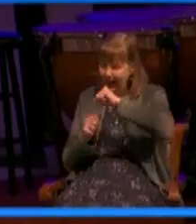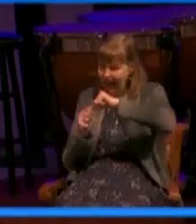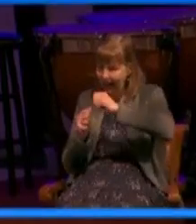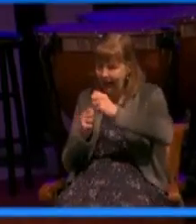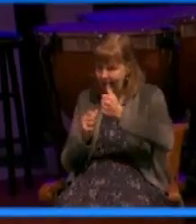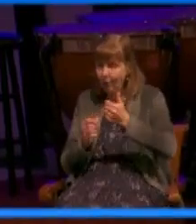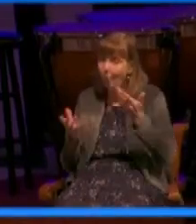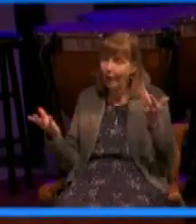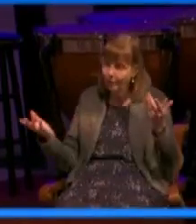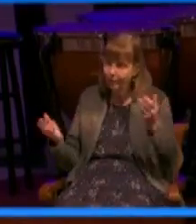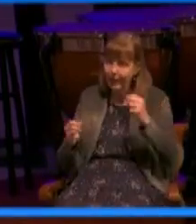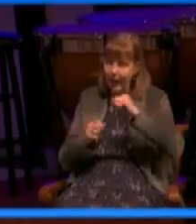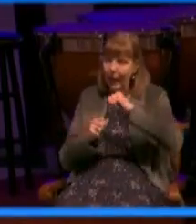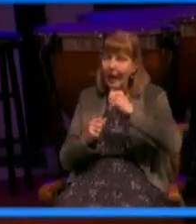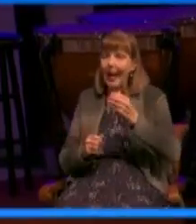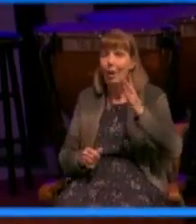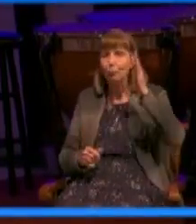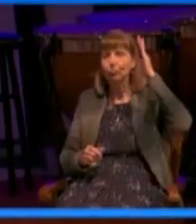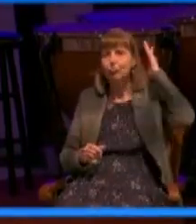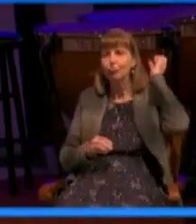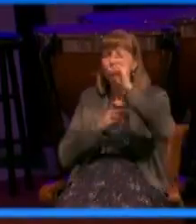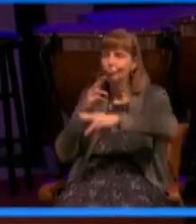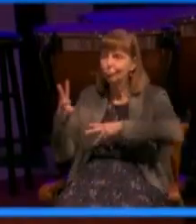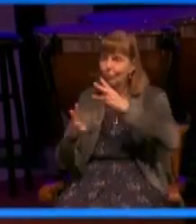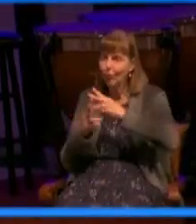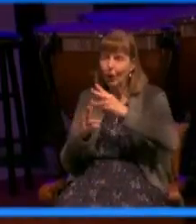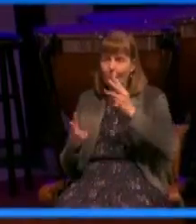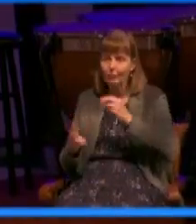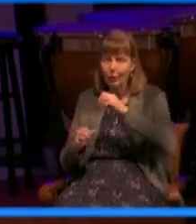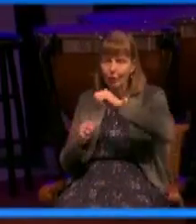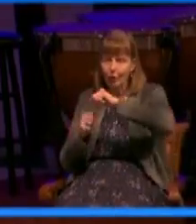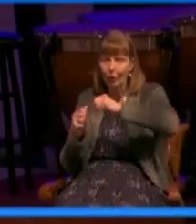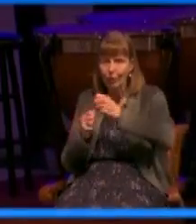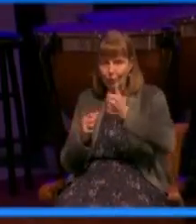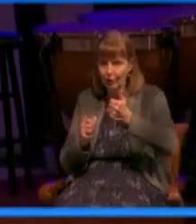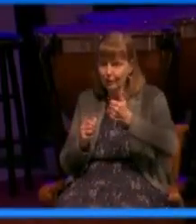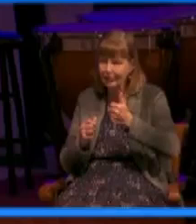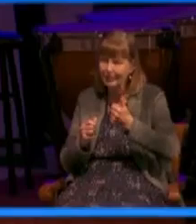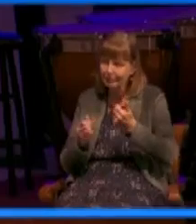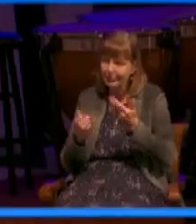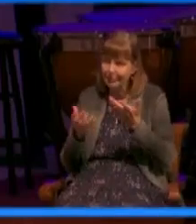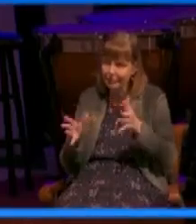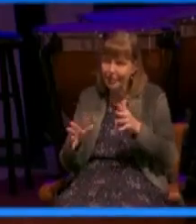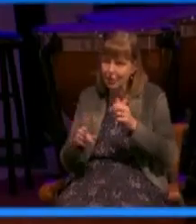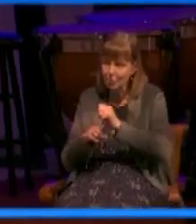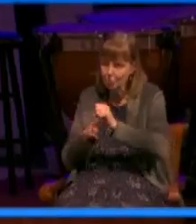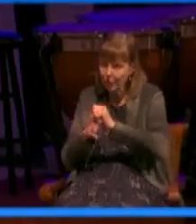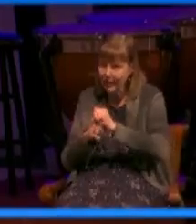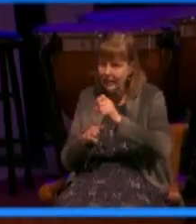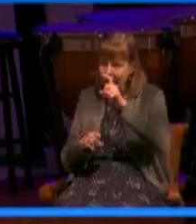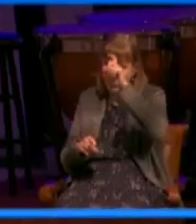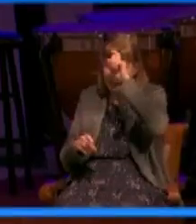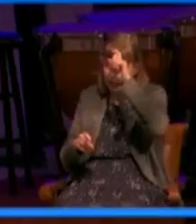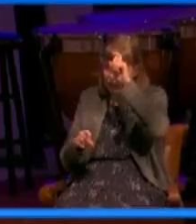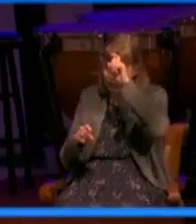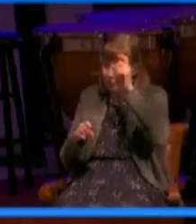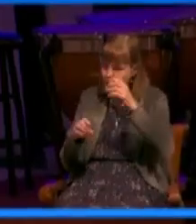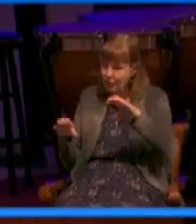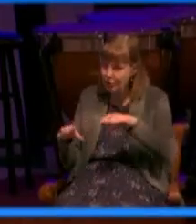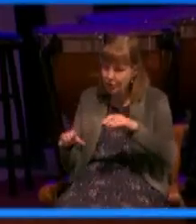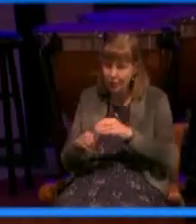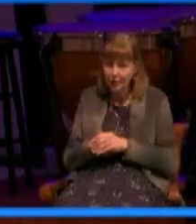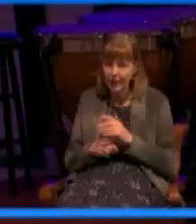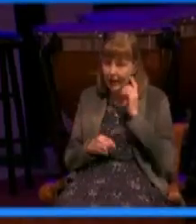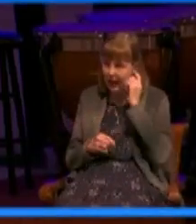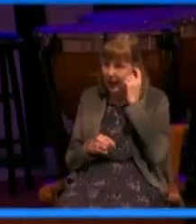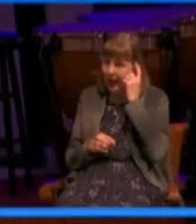ancient world. We have literature that tells us the Egyptians practiced it, though they practiced it for worship of their fertility gods. They practiced it as a rite of passage